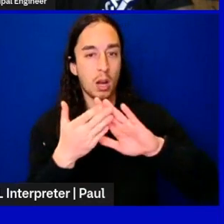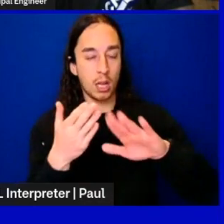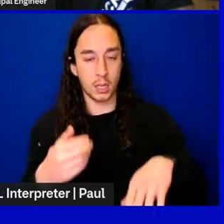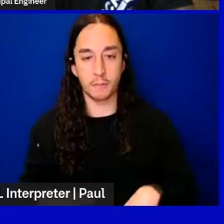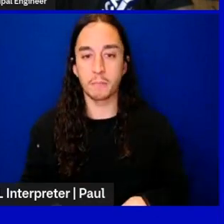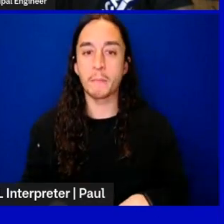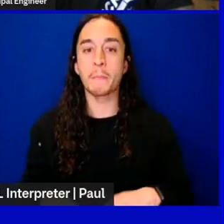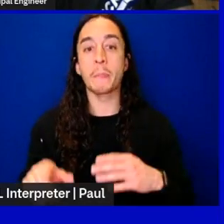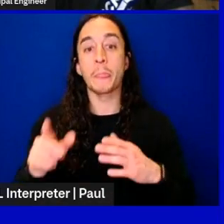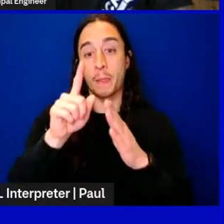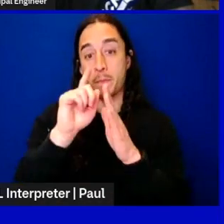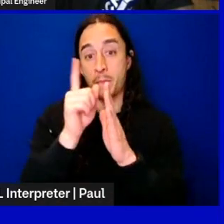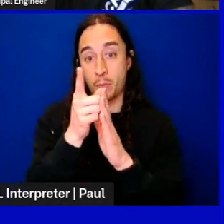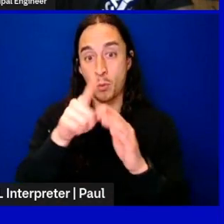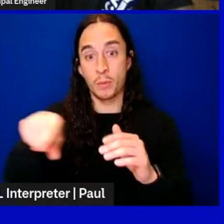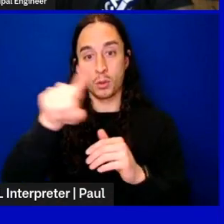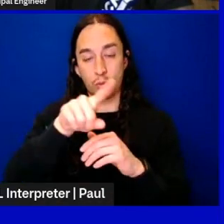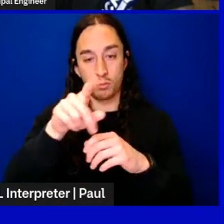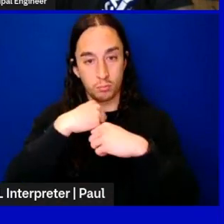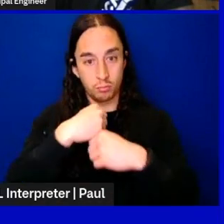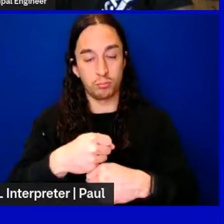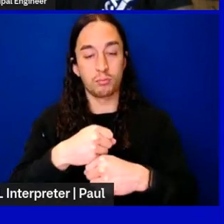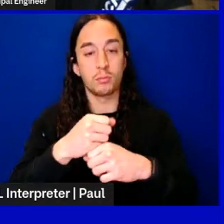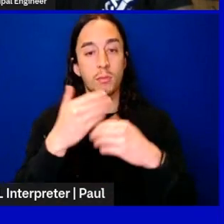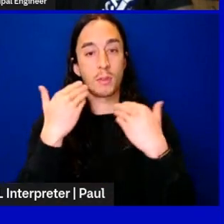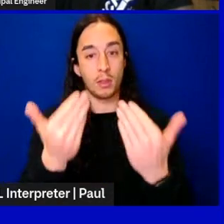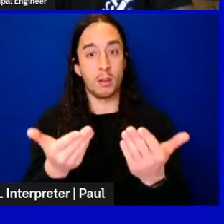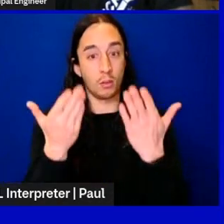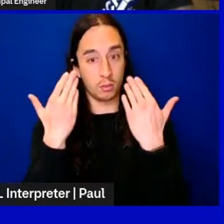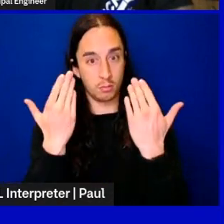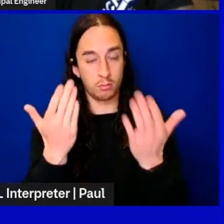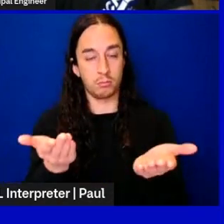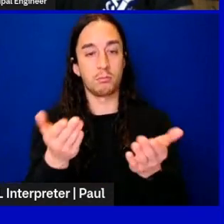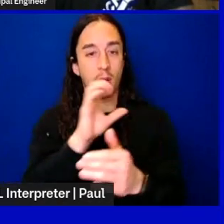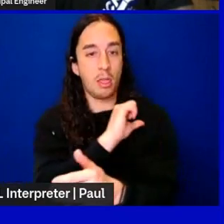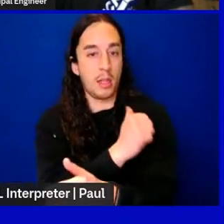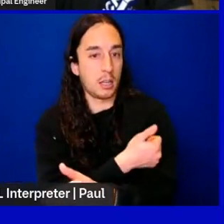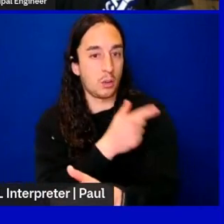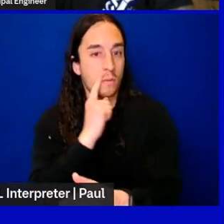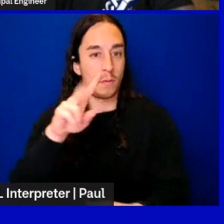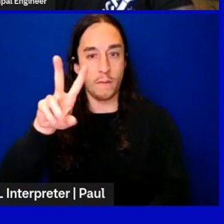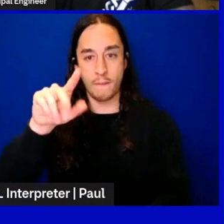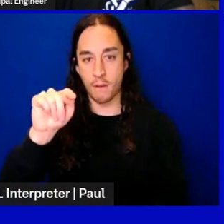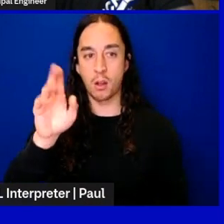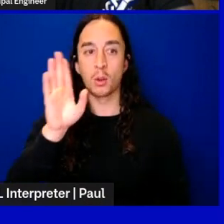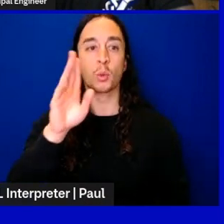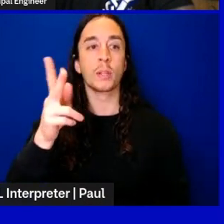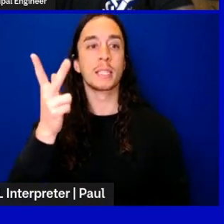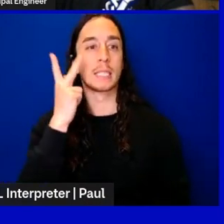create enable the Kubernetes authentication on the Vault, you will see